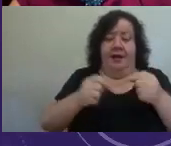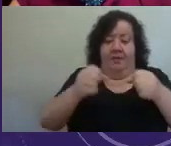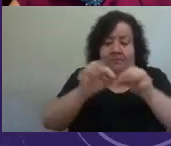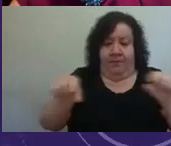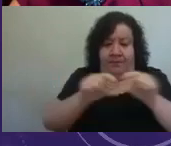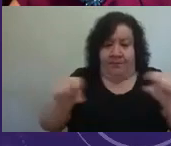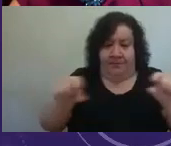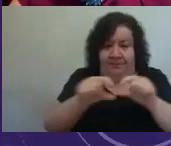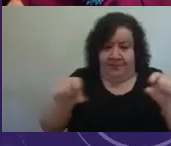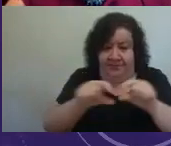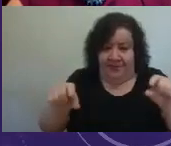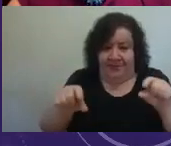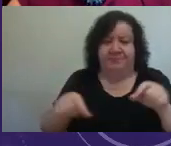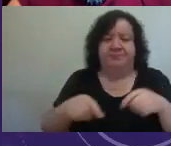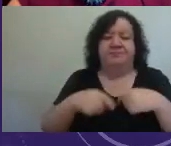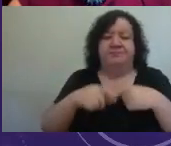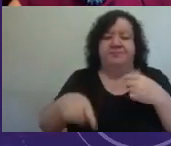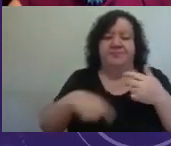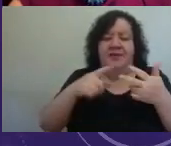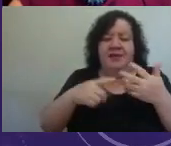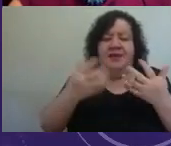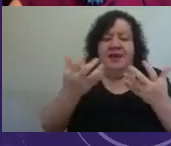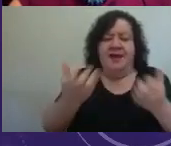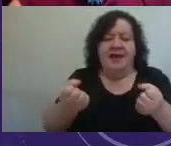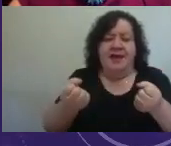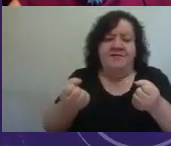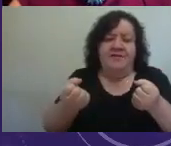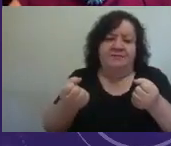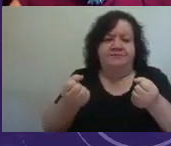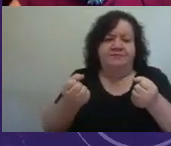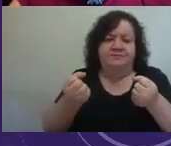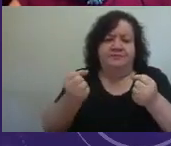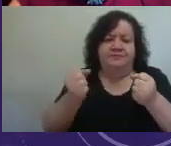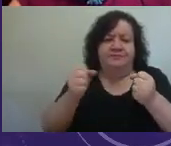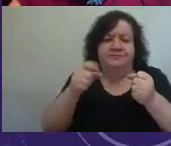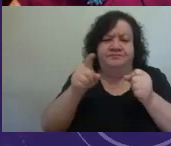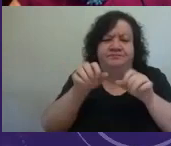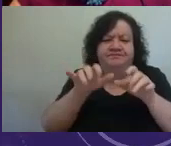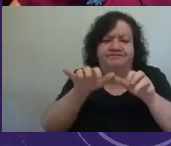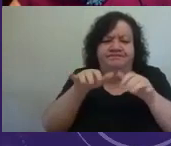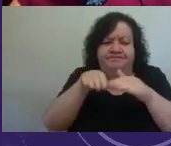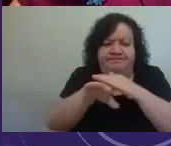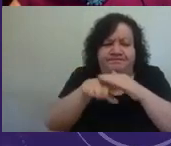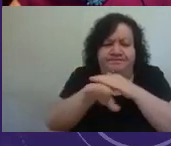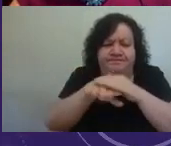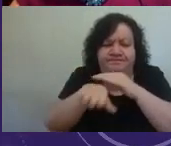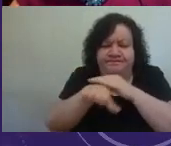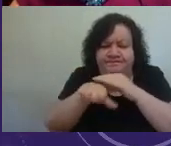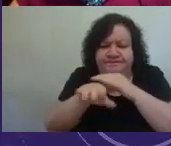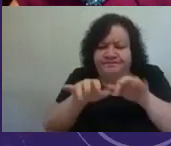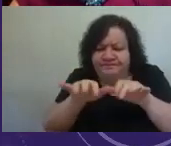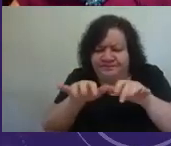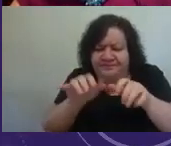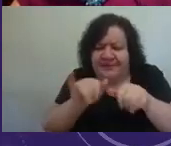captioning or code. And then we also have a number of accessibility features that are built into